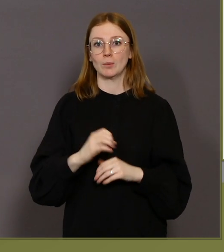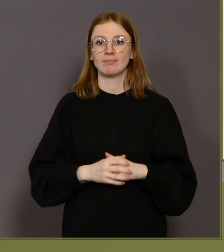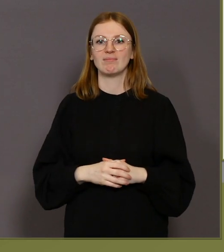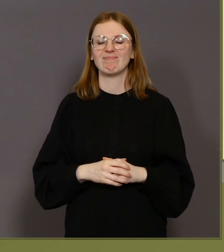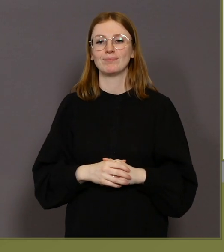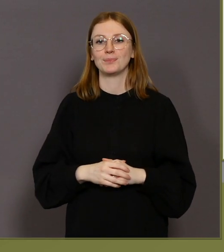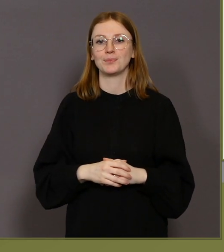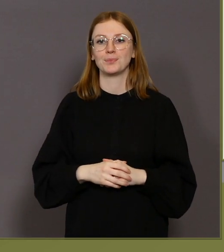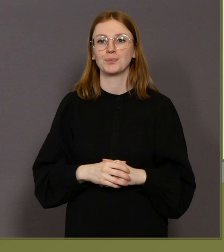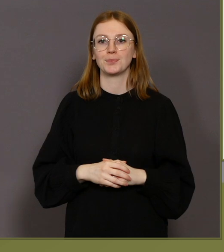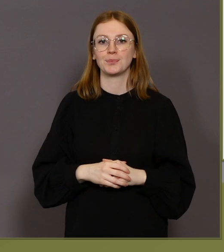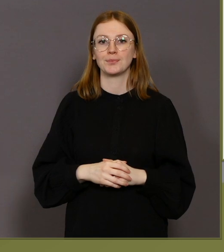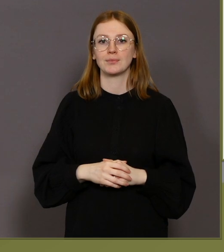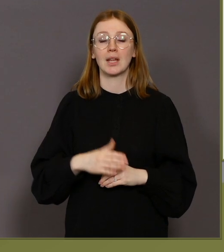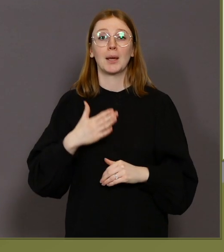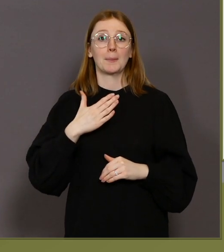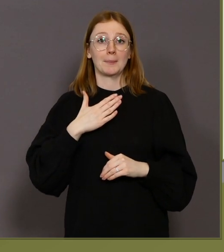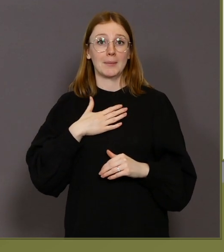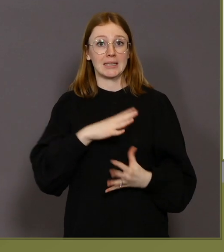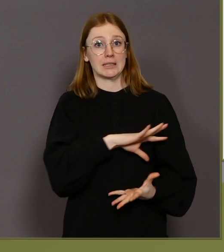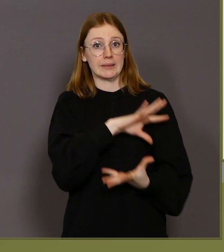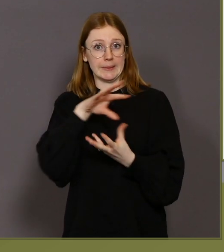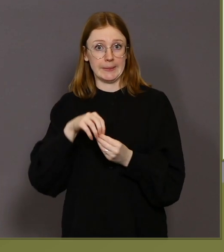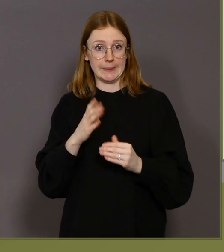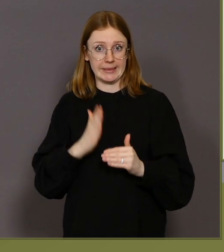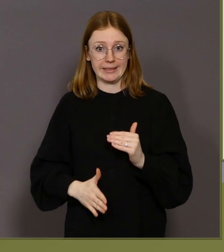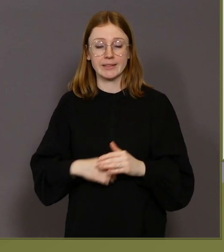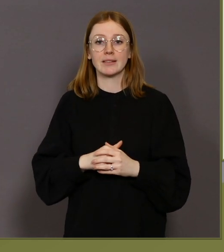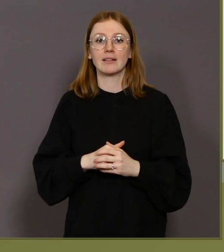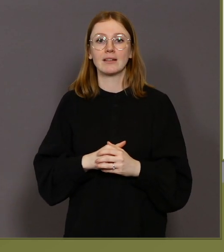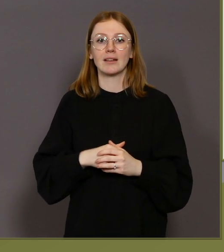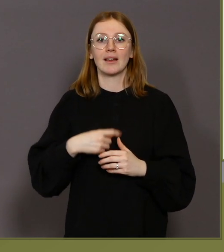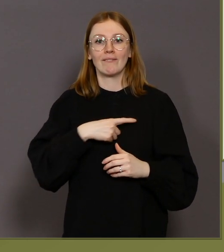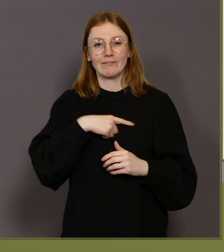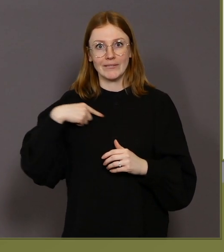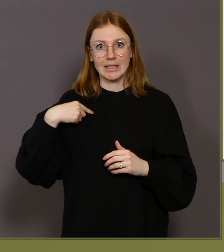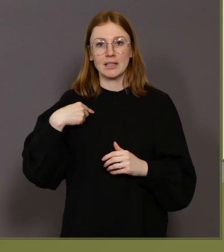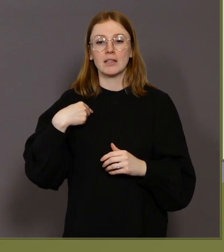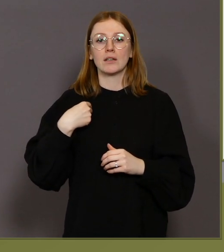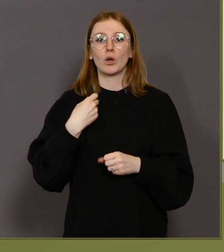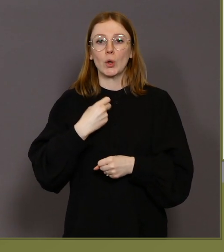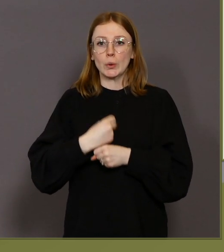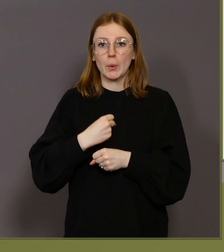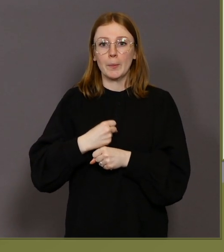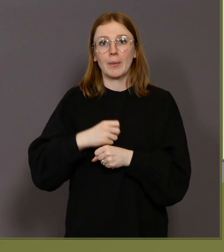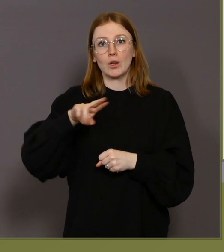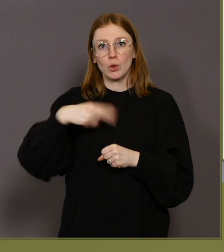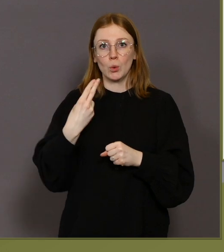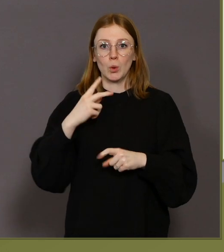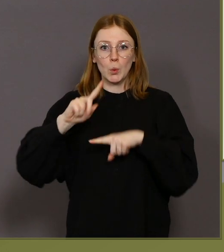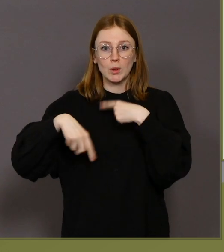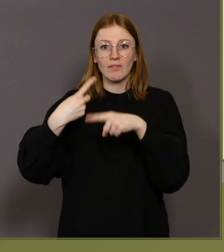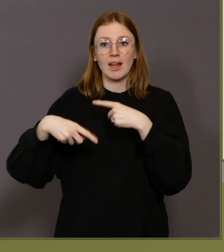And my conclusion is we are working on the further development of